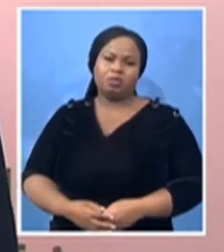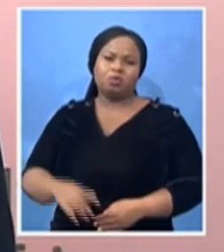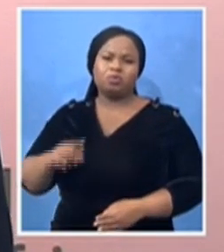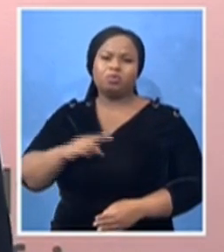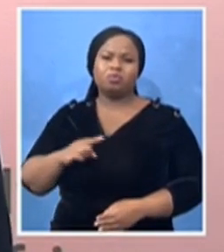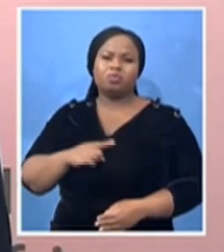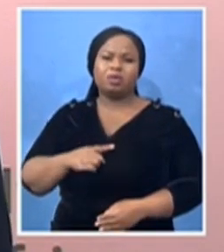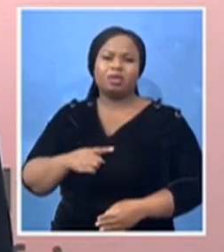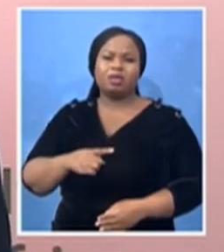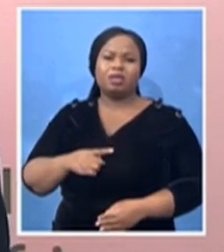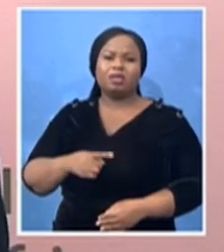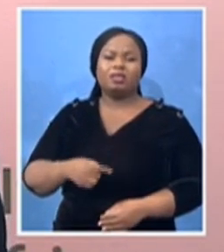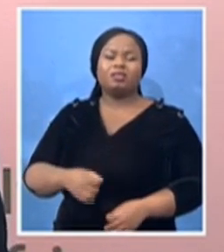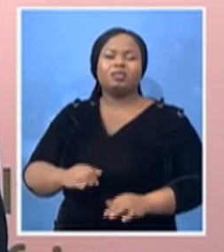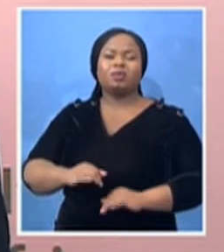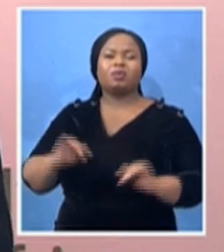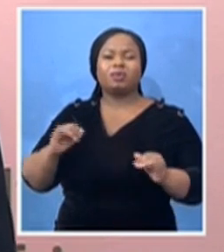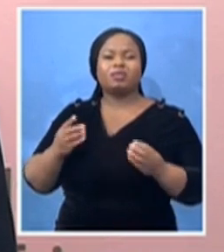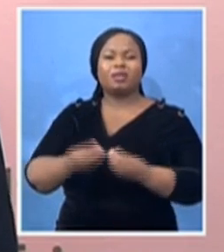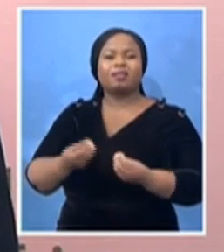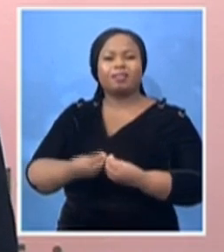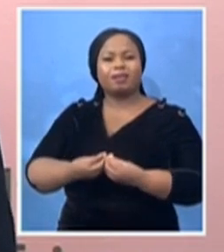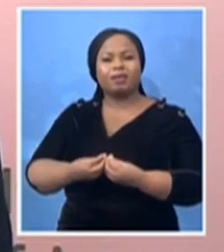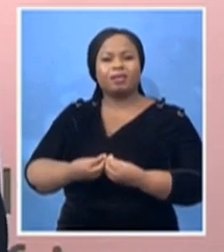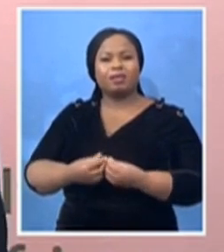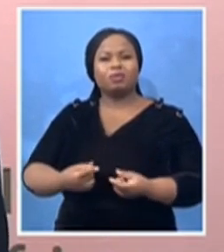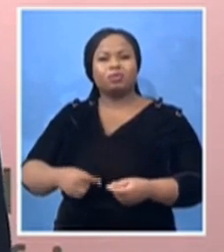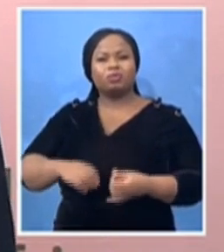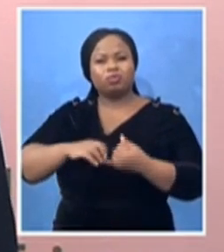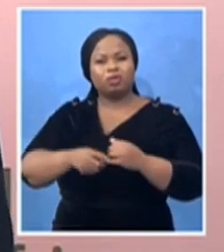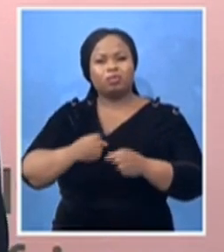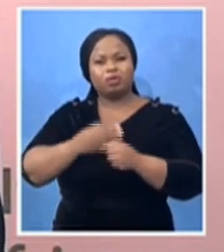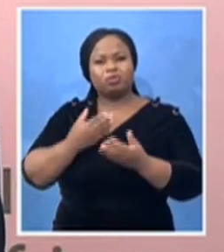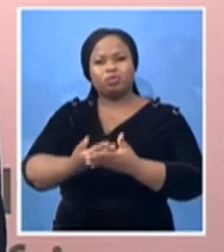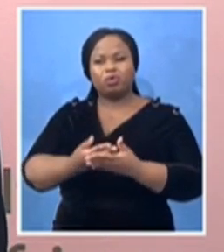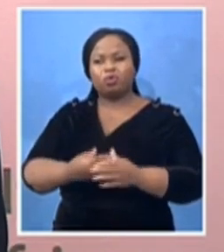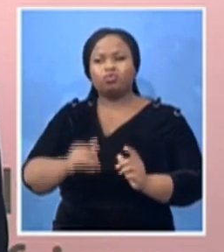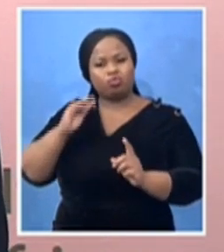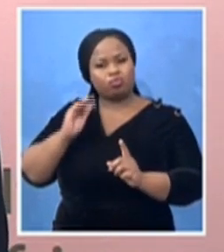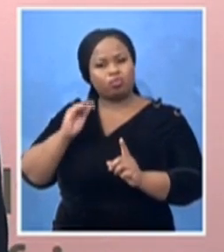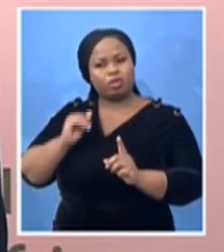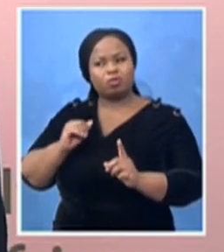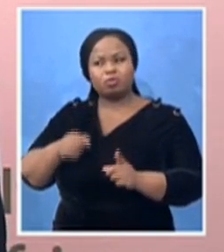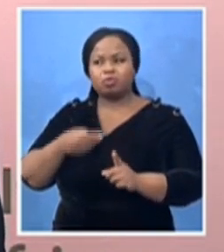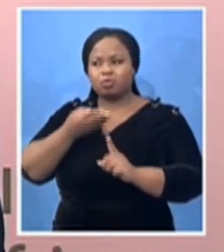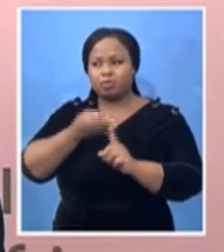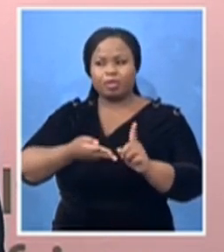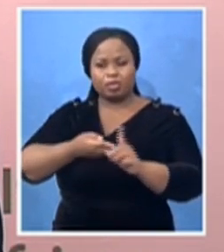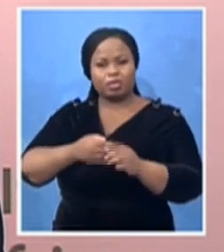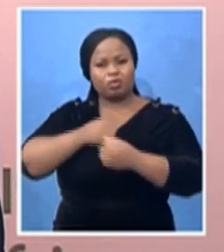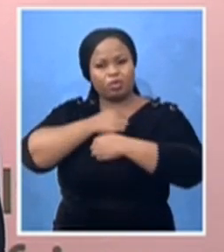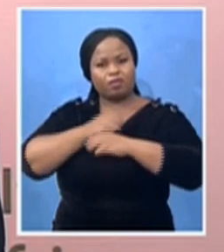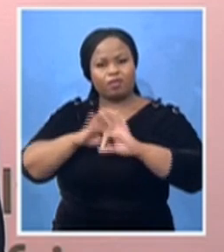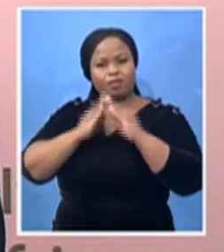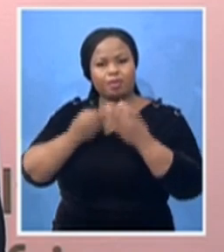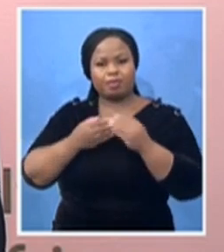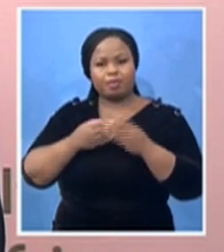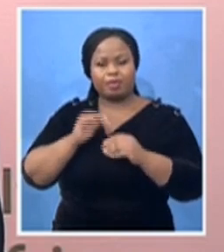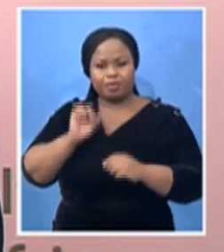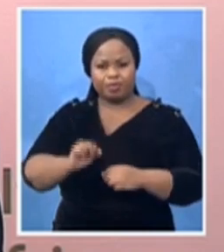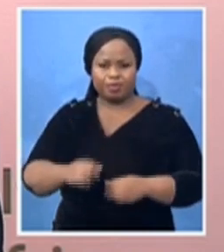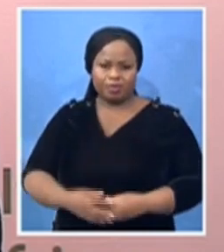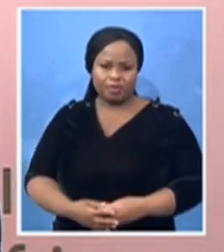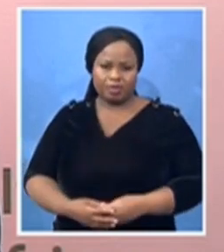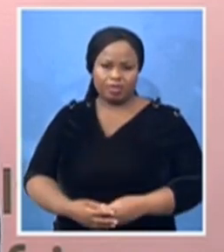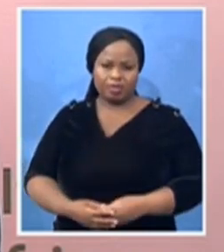of bidding farewell to your loved ones and to your relatives. So there's no government really who would want to